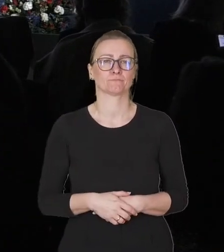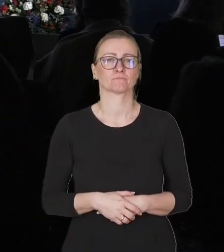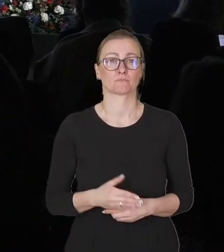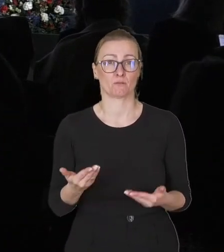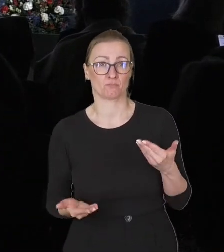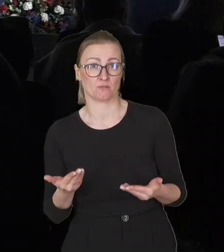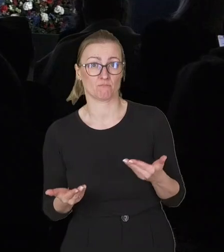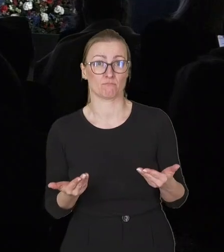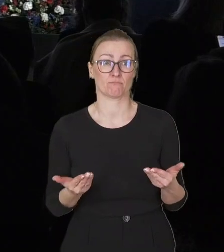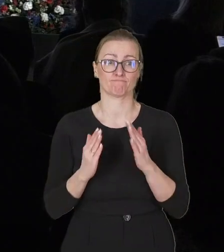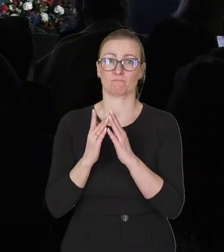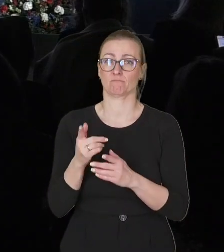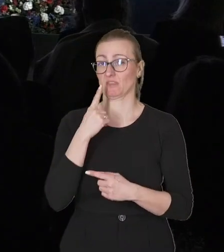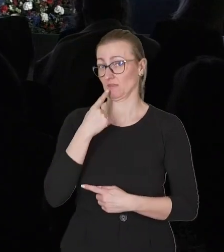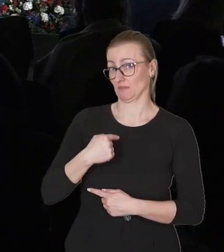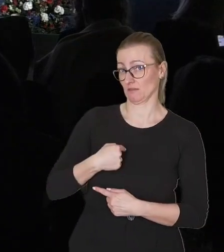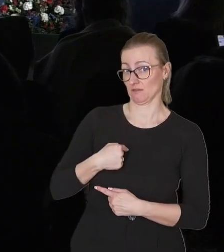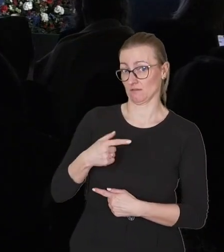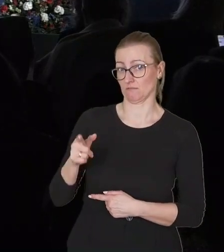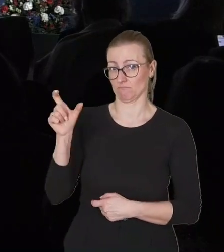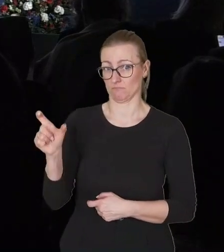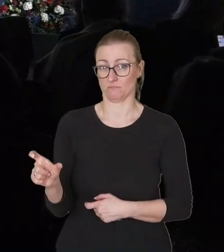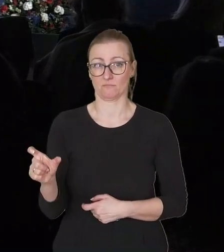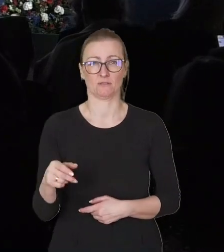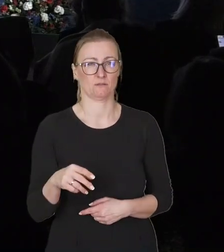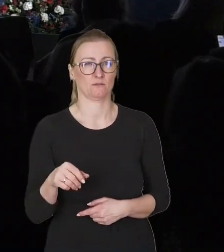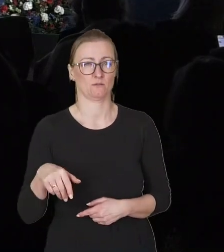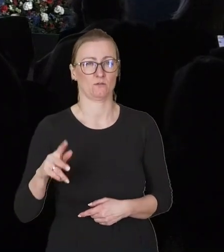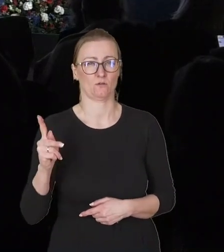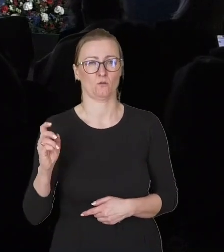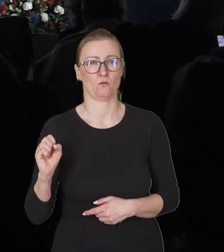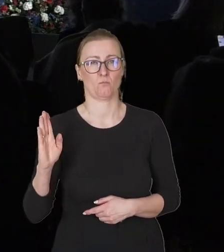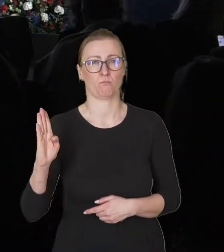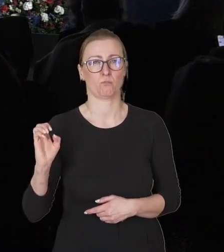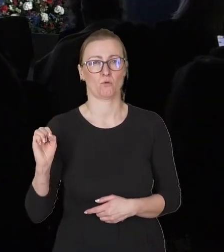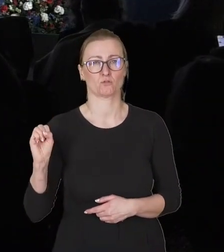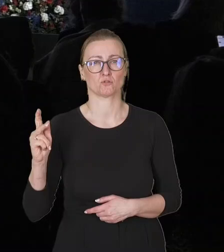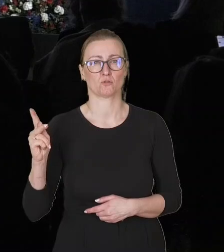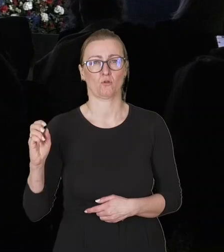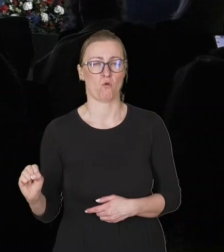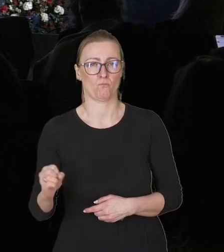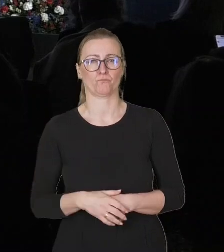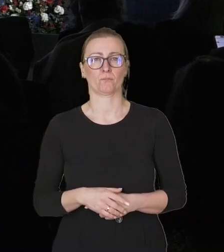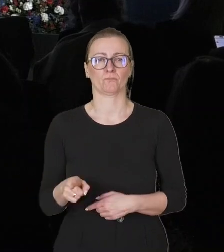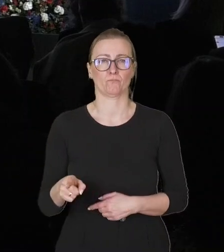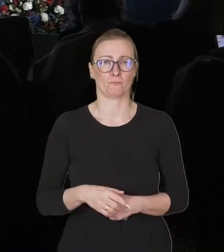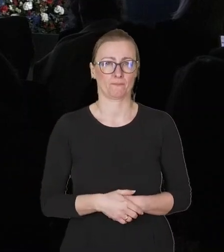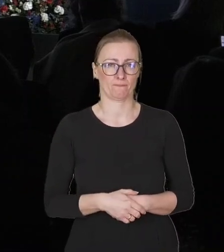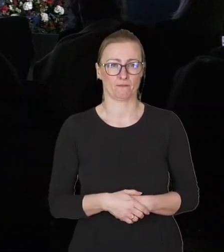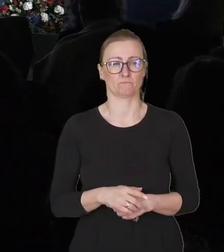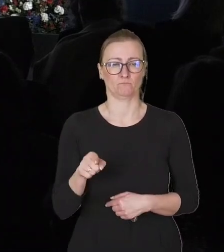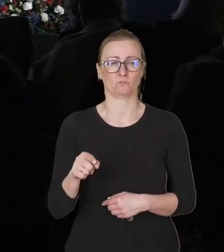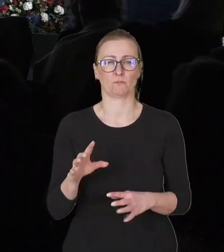Kobosko, your perspectives of the member of the parliament, the Polish politician, person who probably understands very well this